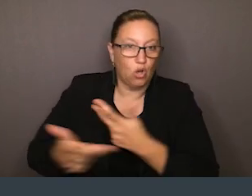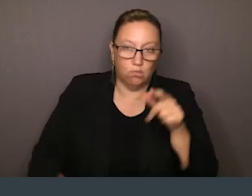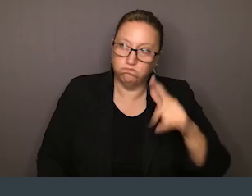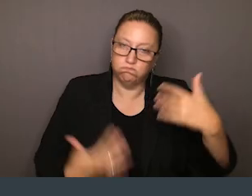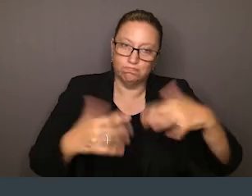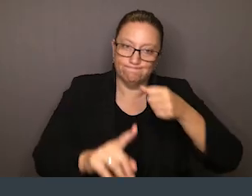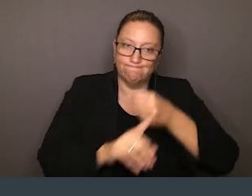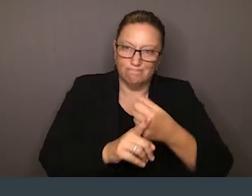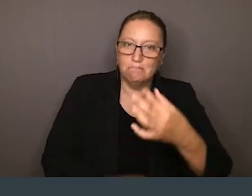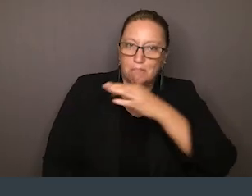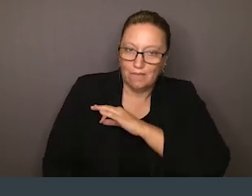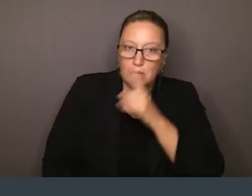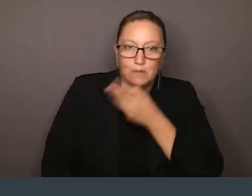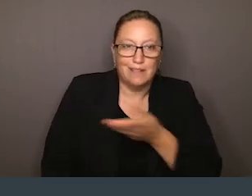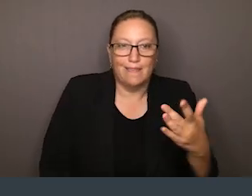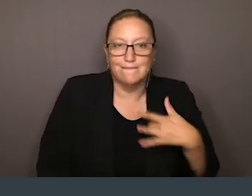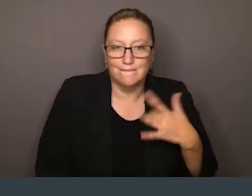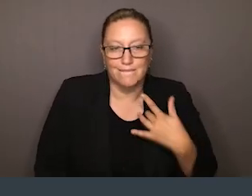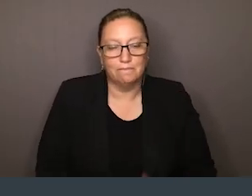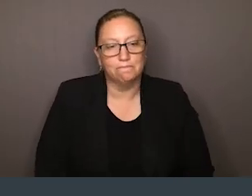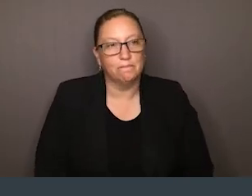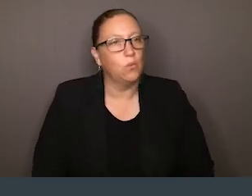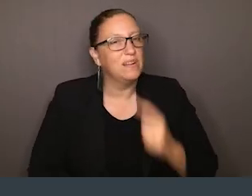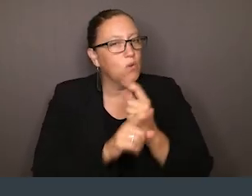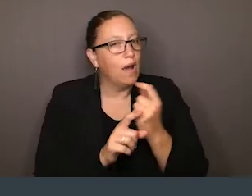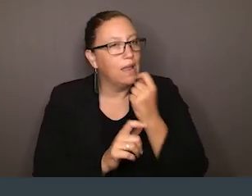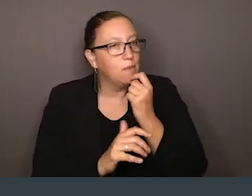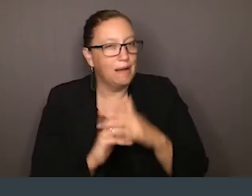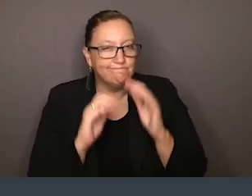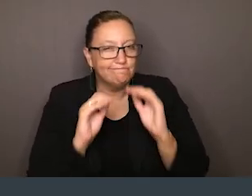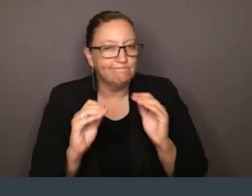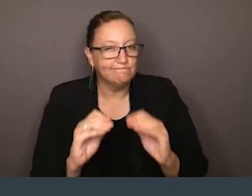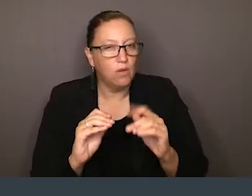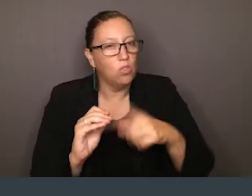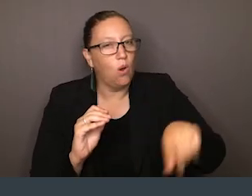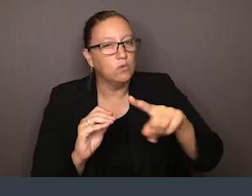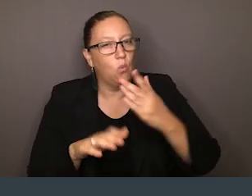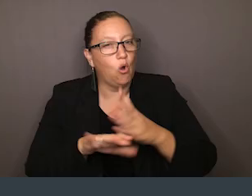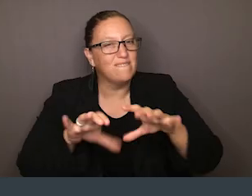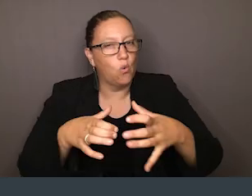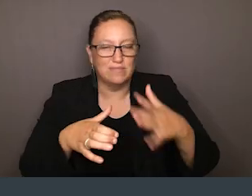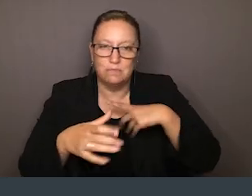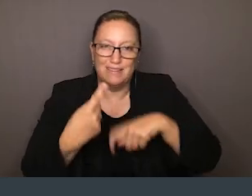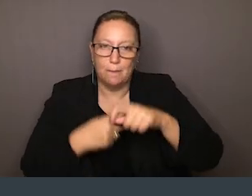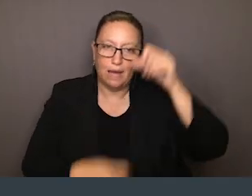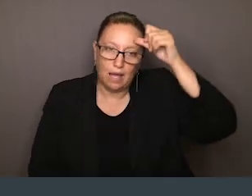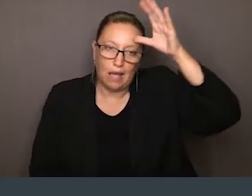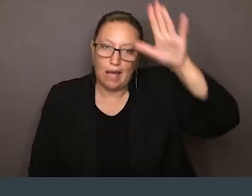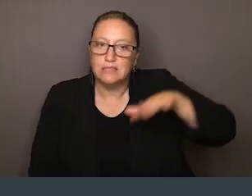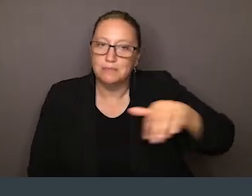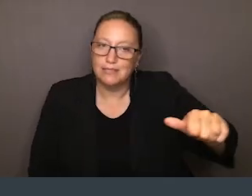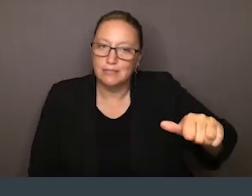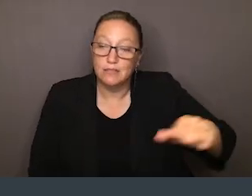to lives. We talked a little bit about improving workforce expertise. Both Rebecca and I are really